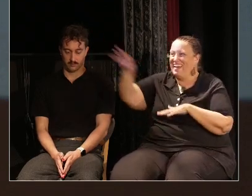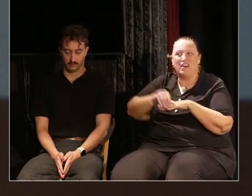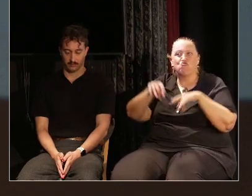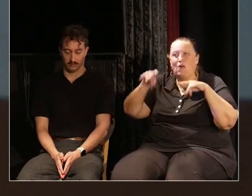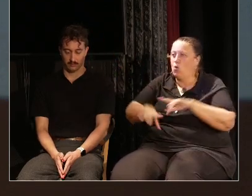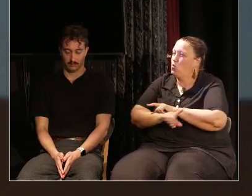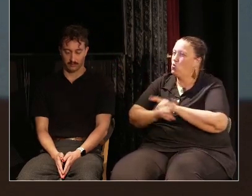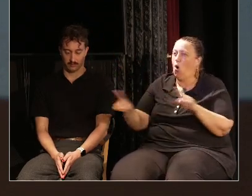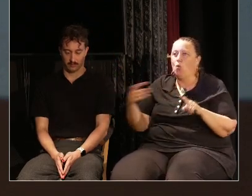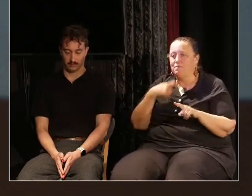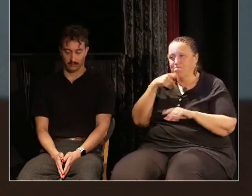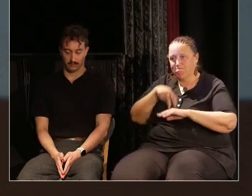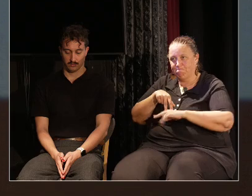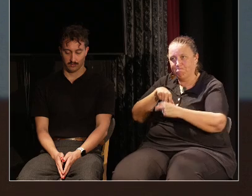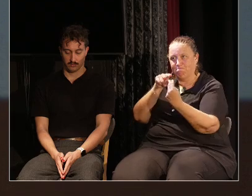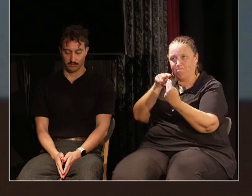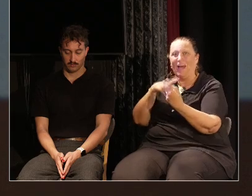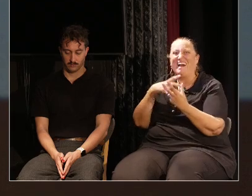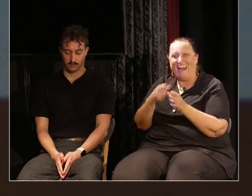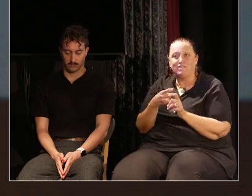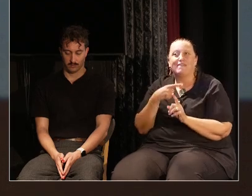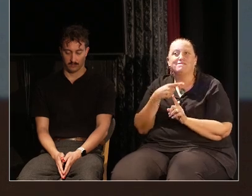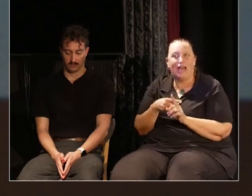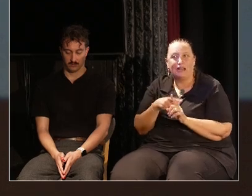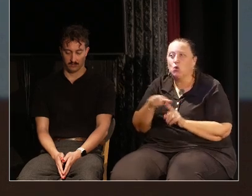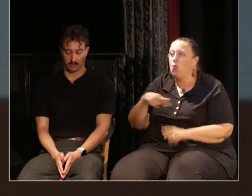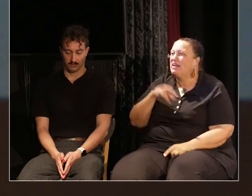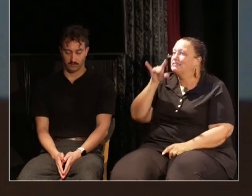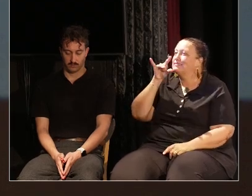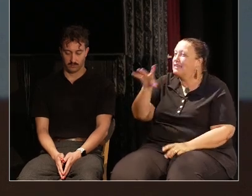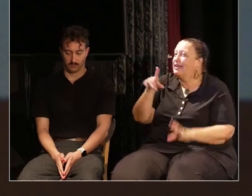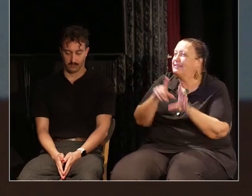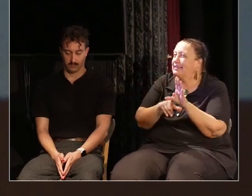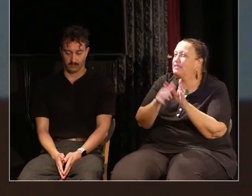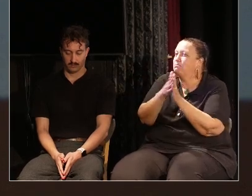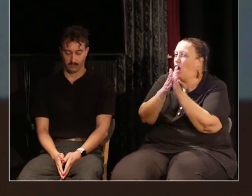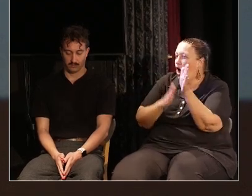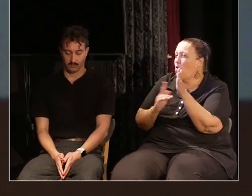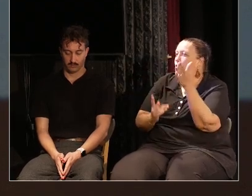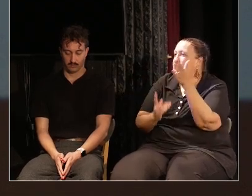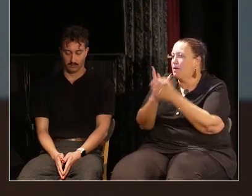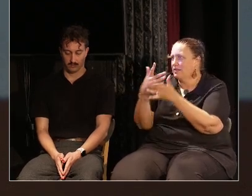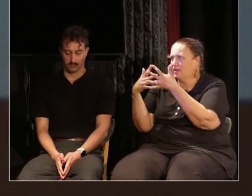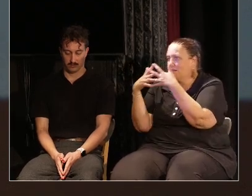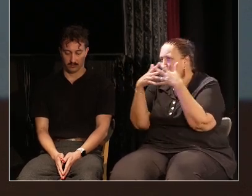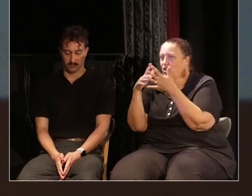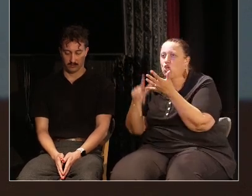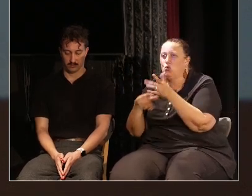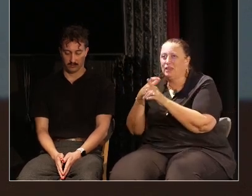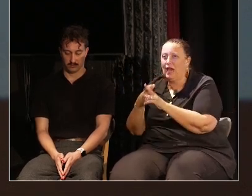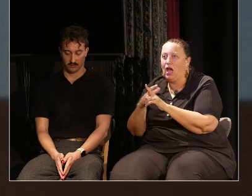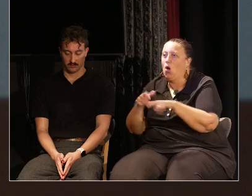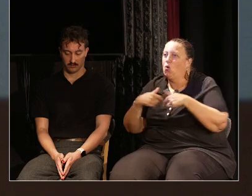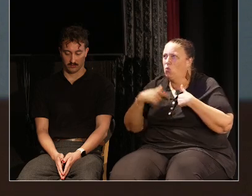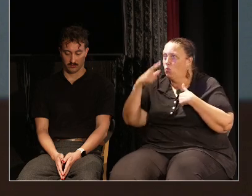country. We have the advantage, for better and for worse, of being about 10 years behind what's happening in the US and the UK. So we can either get out of the way